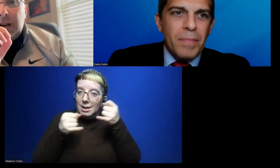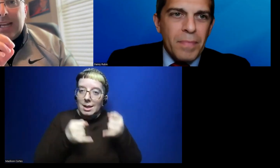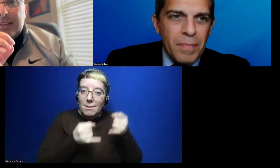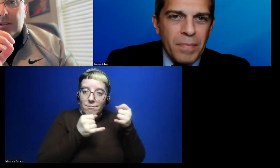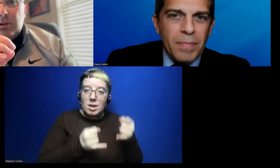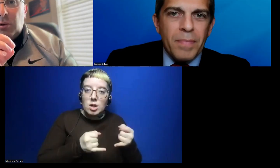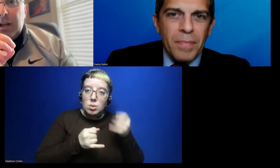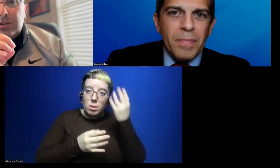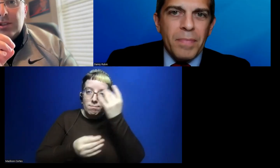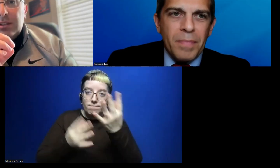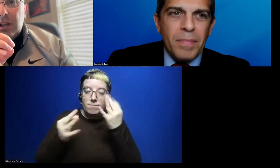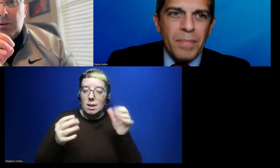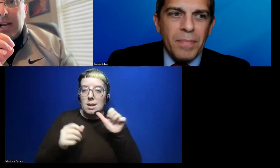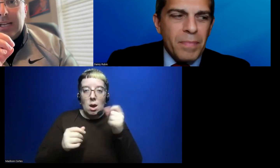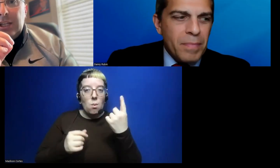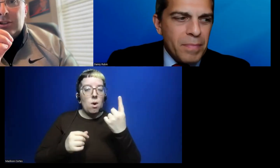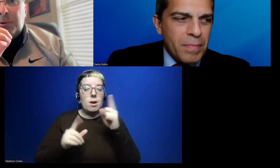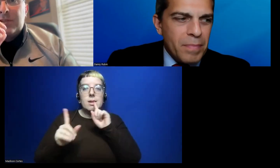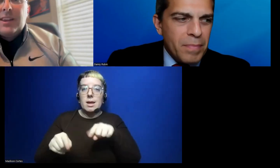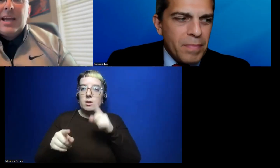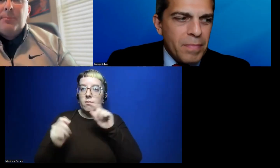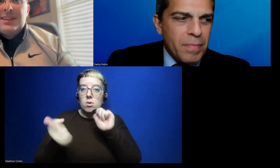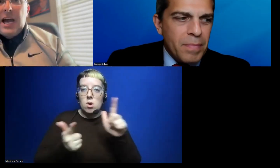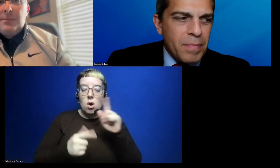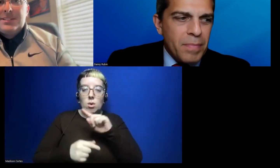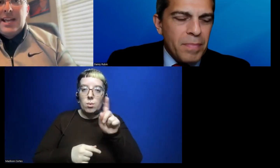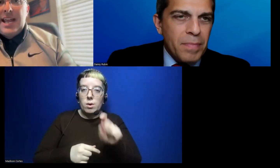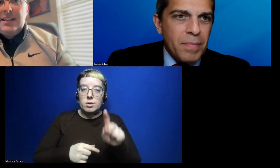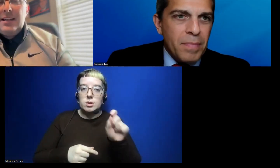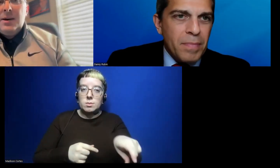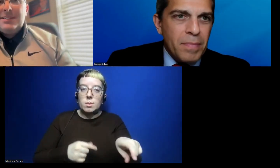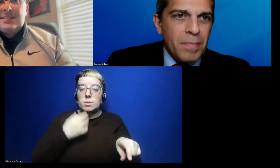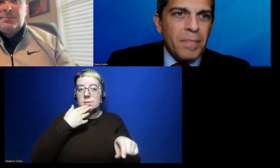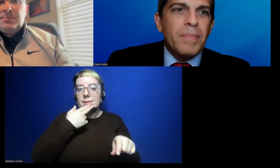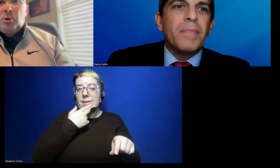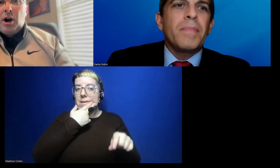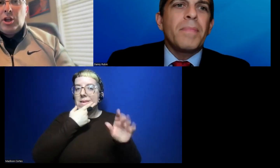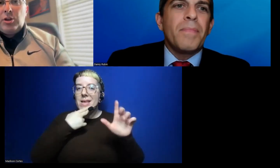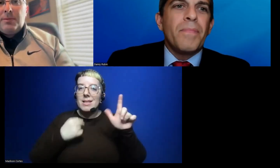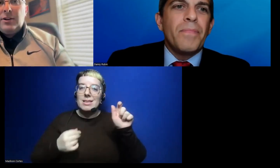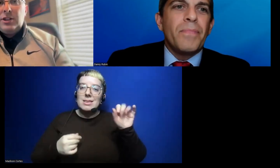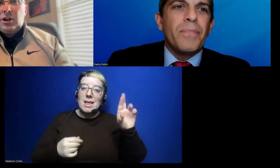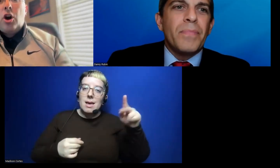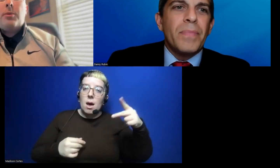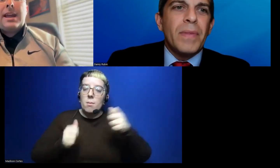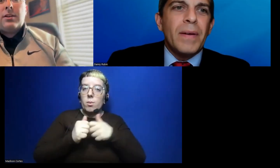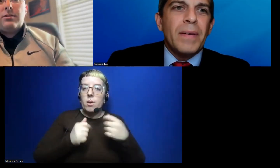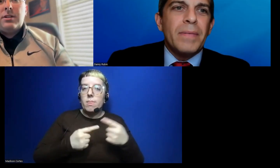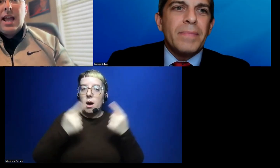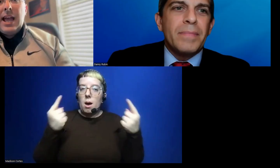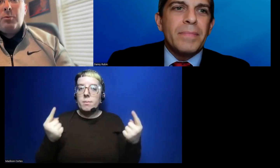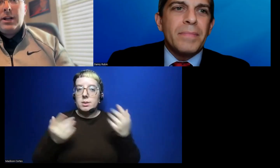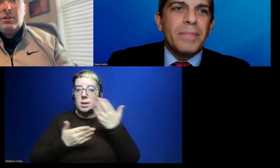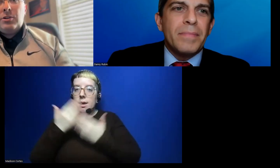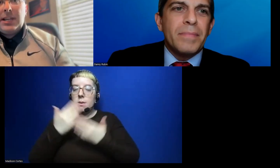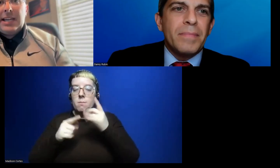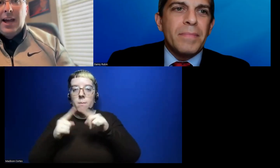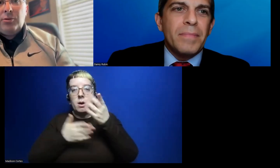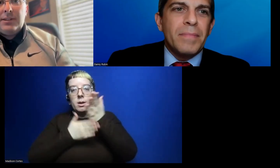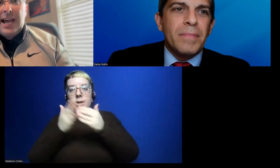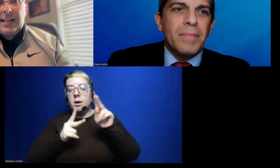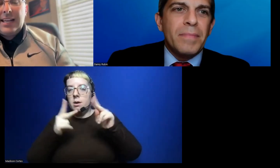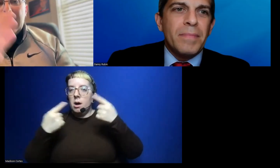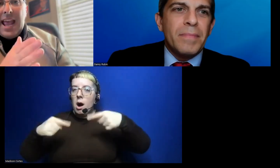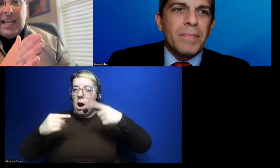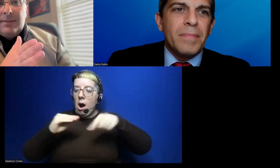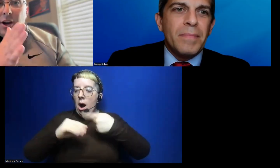there's not one answer to a question, right? You're supposed to lay up with the opposite hand. But some people argue about your arm angle and what you're doing and